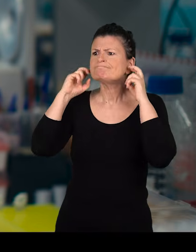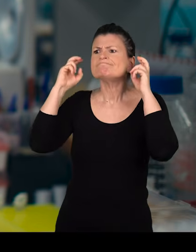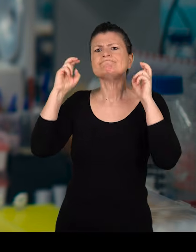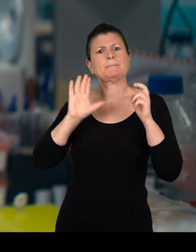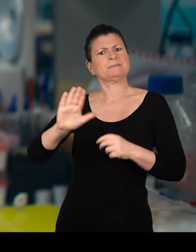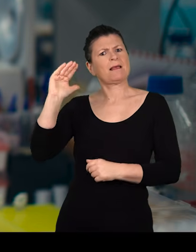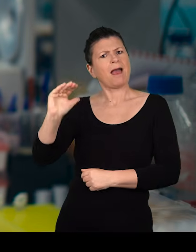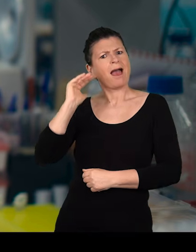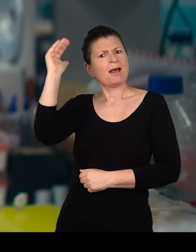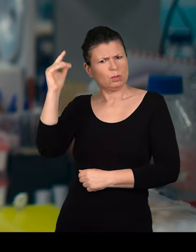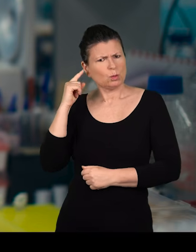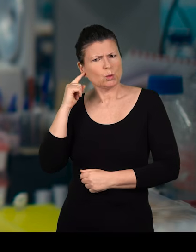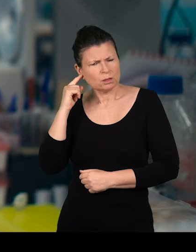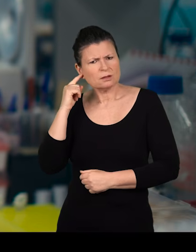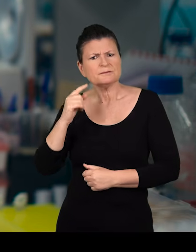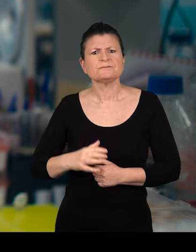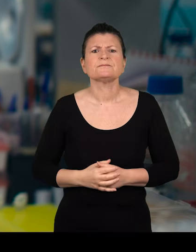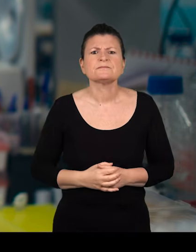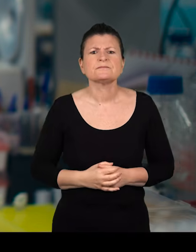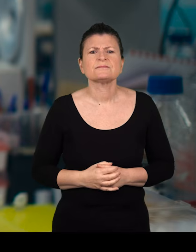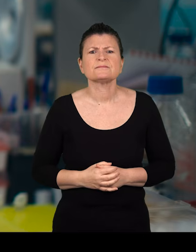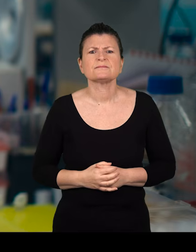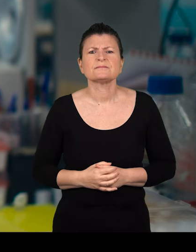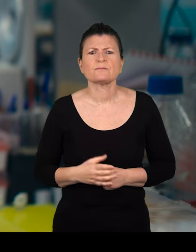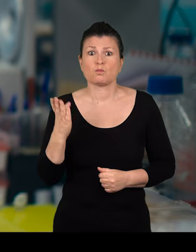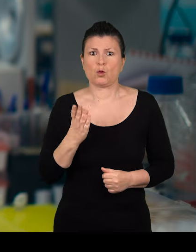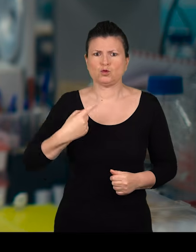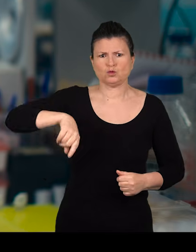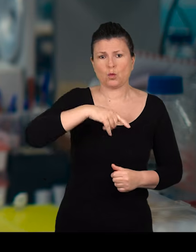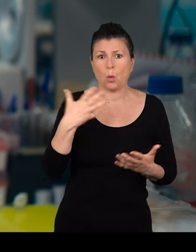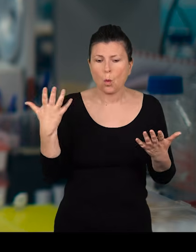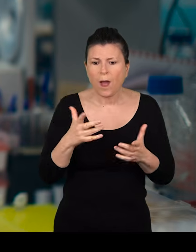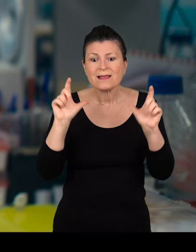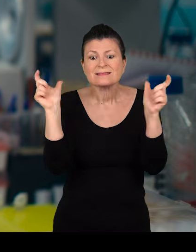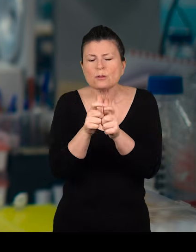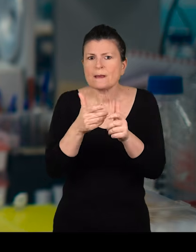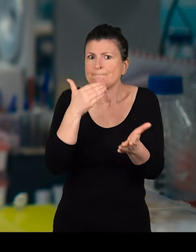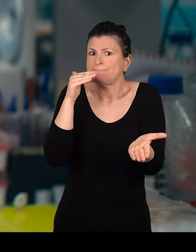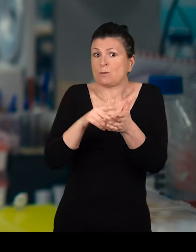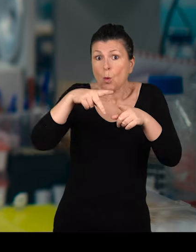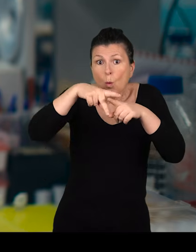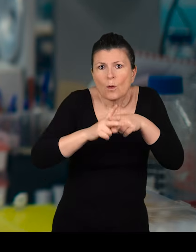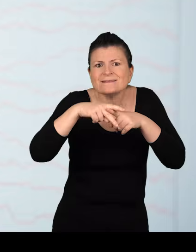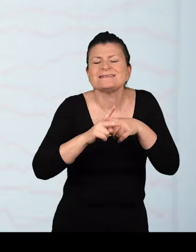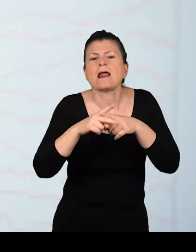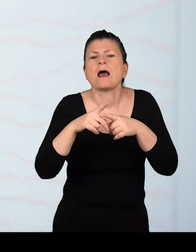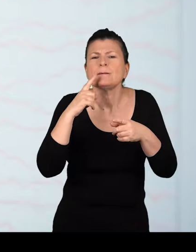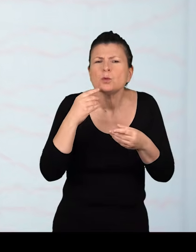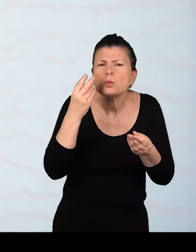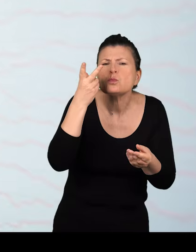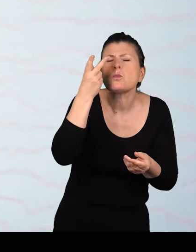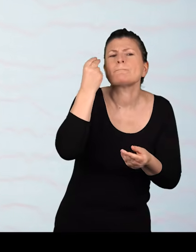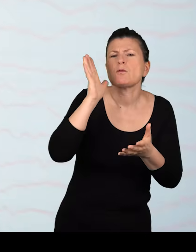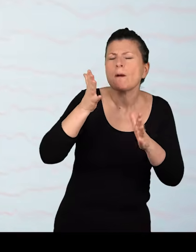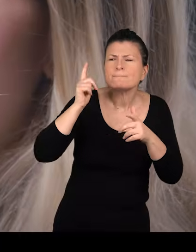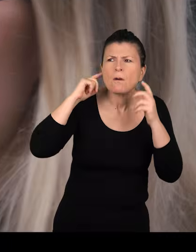treatments for adult onset progressive hearing loss, we really need to have better diagnostic tools to